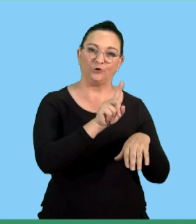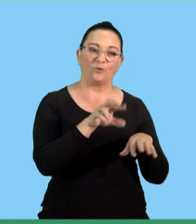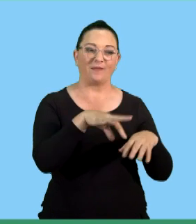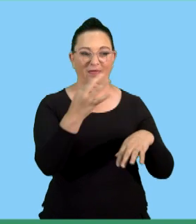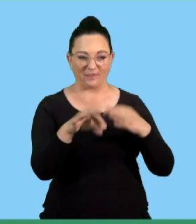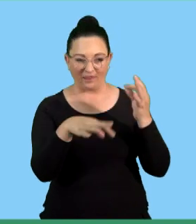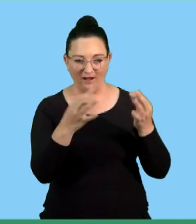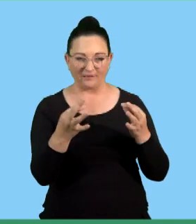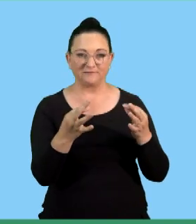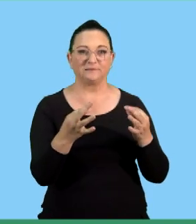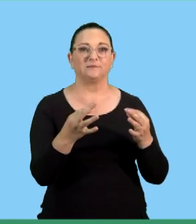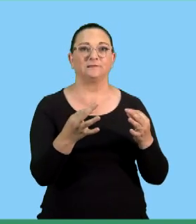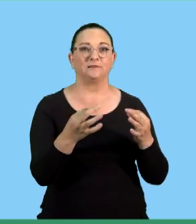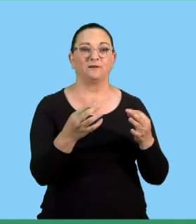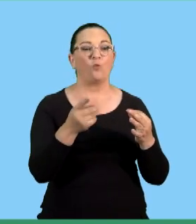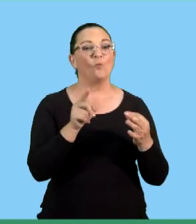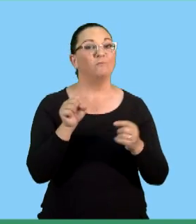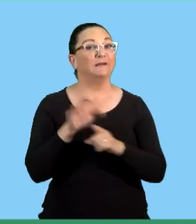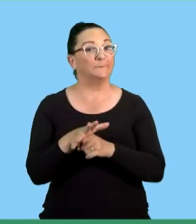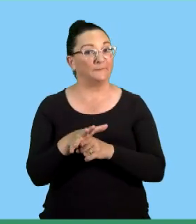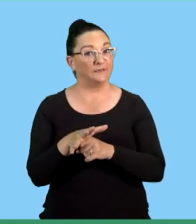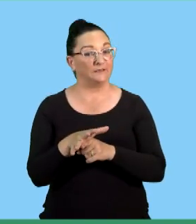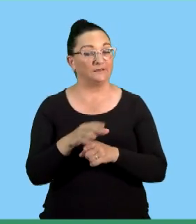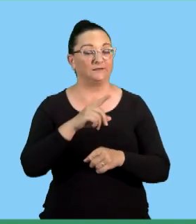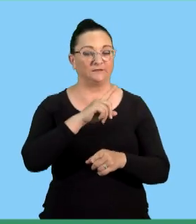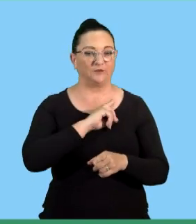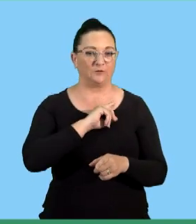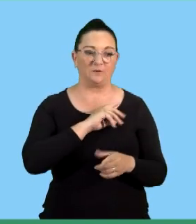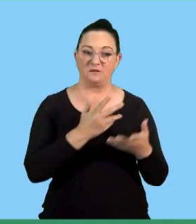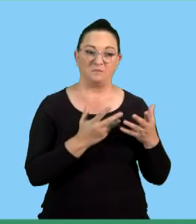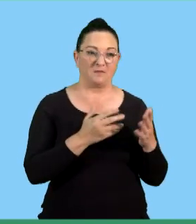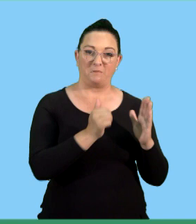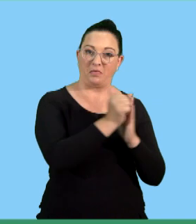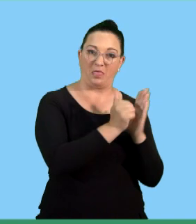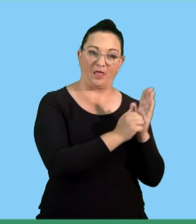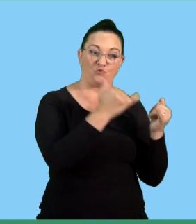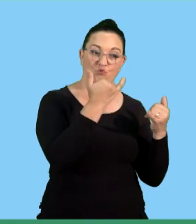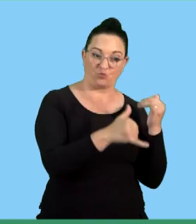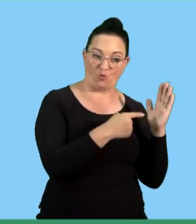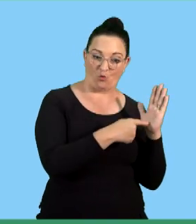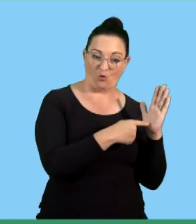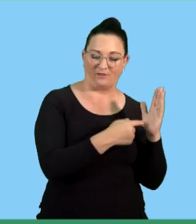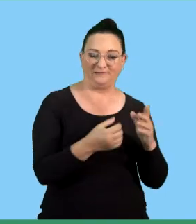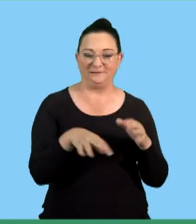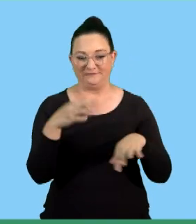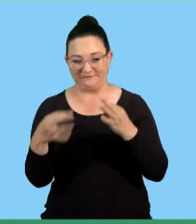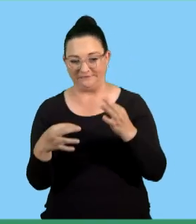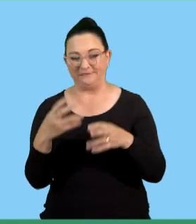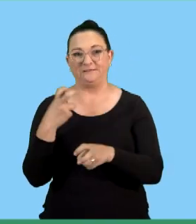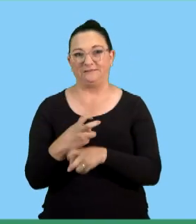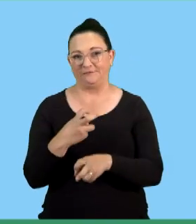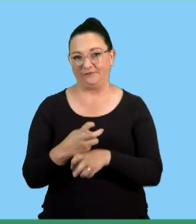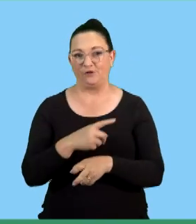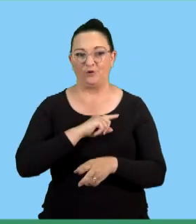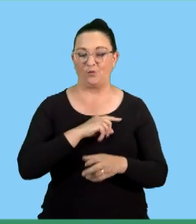identified, which will lead to analyzing the impact of an incorrect act. I repeat, you